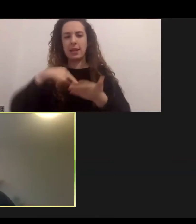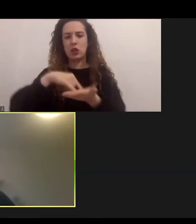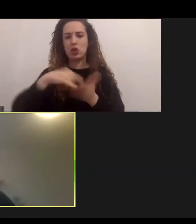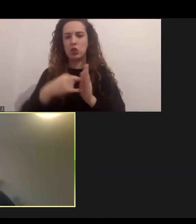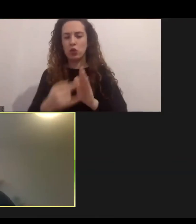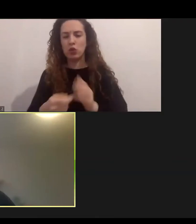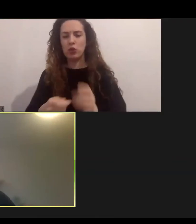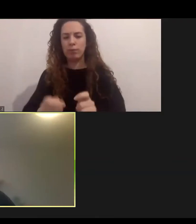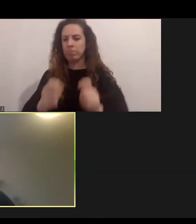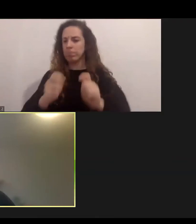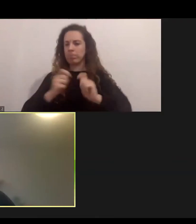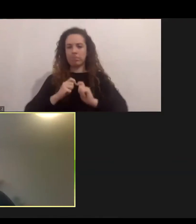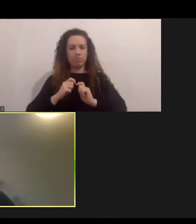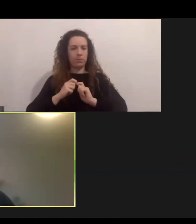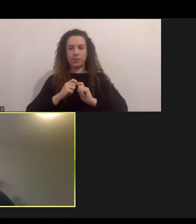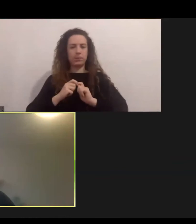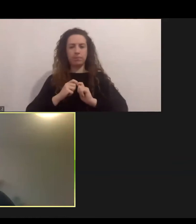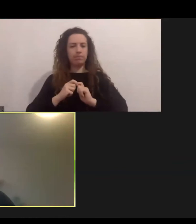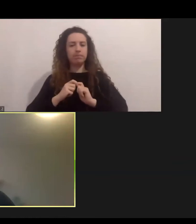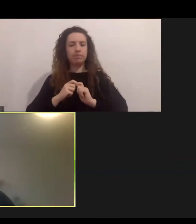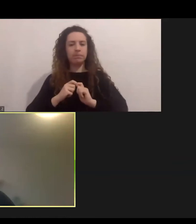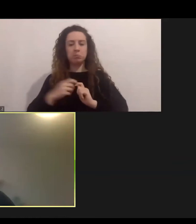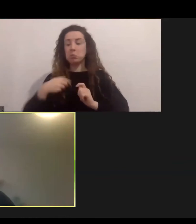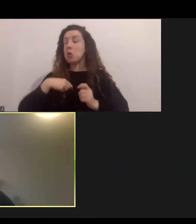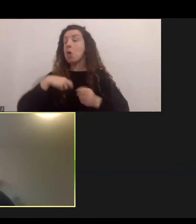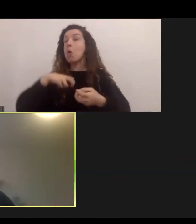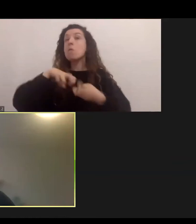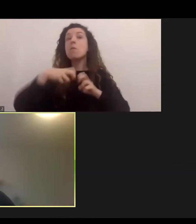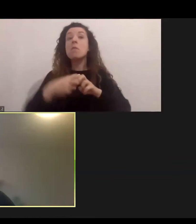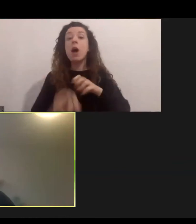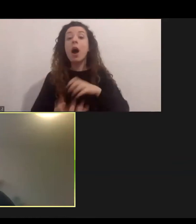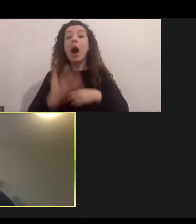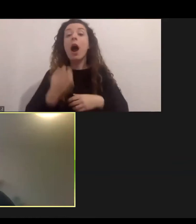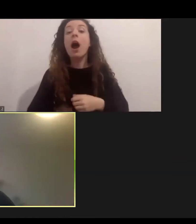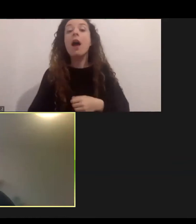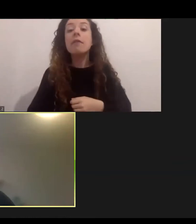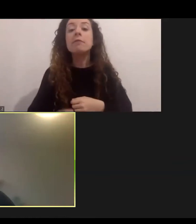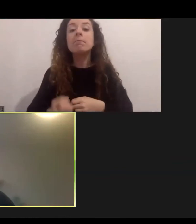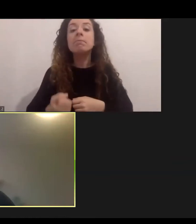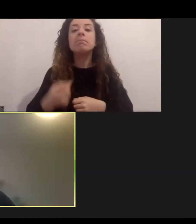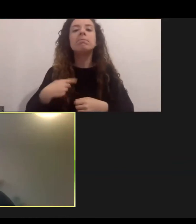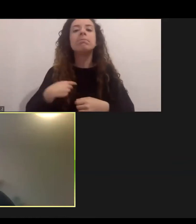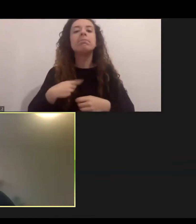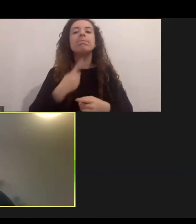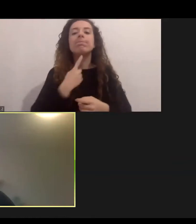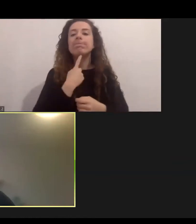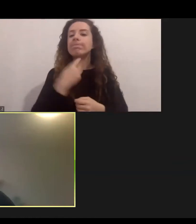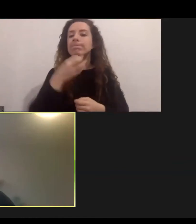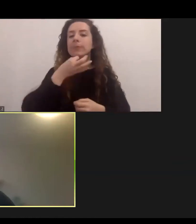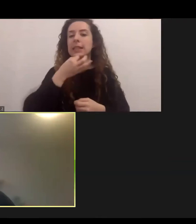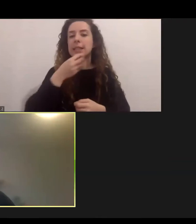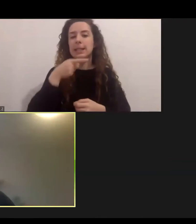And another question, is your university supporting you in this process of adapting